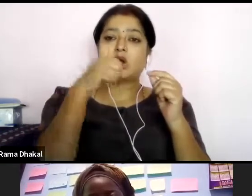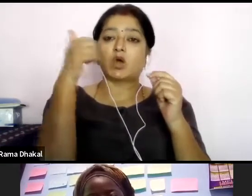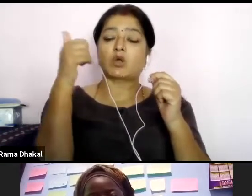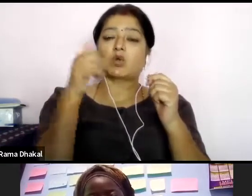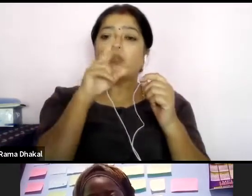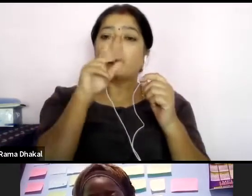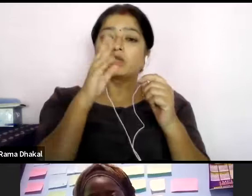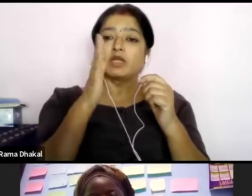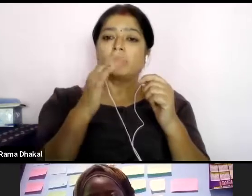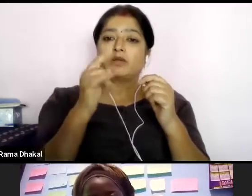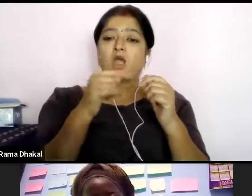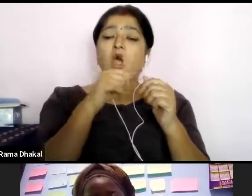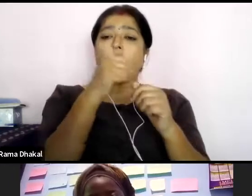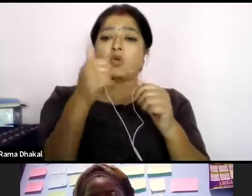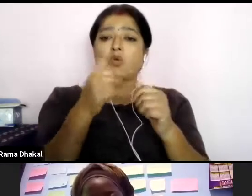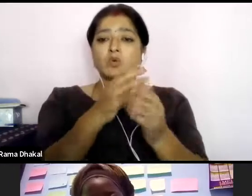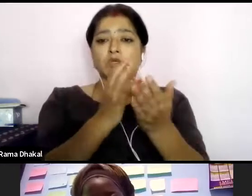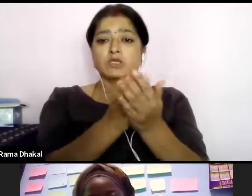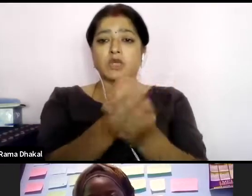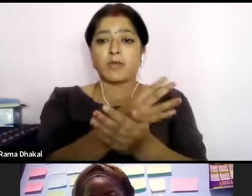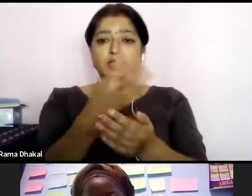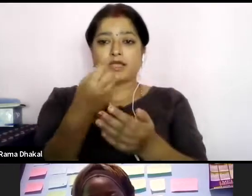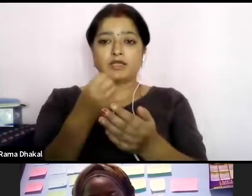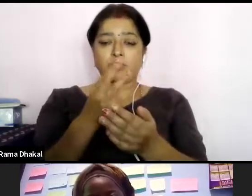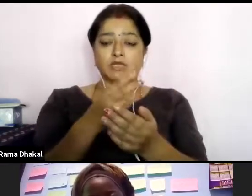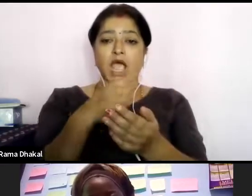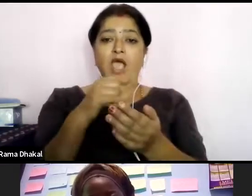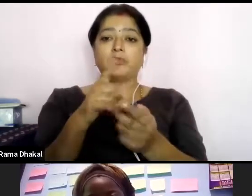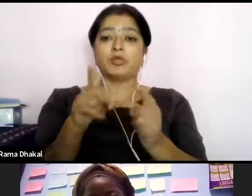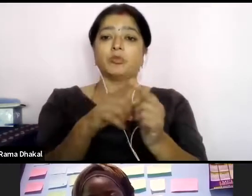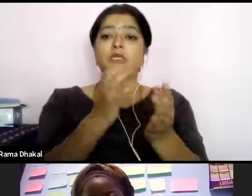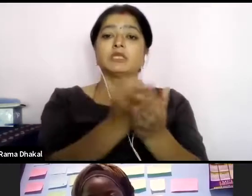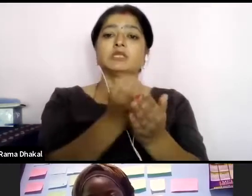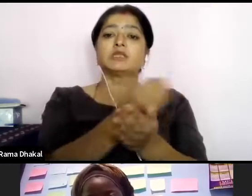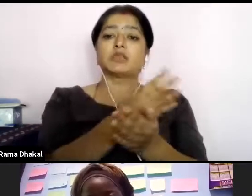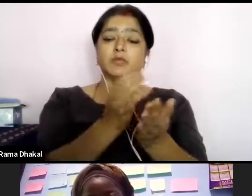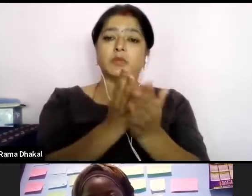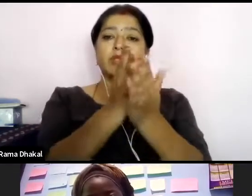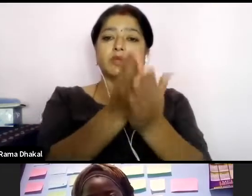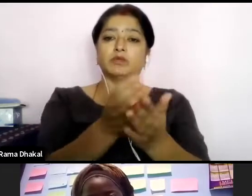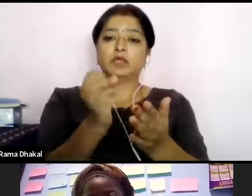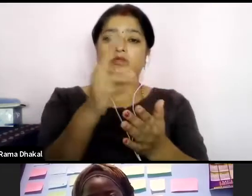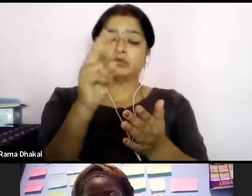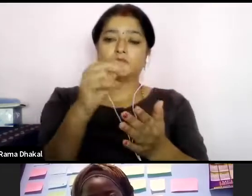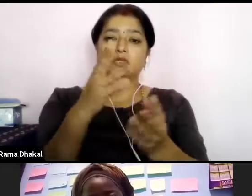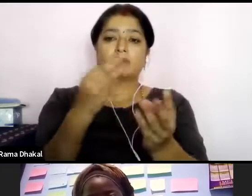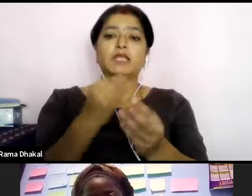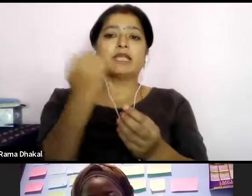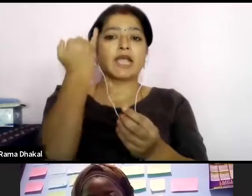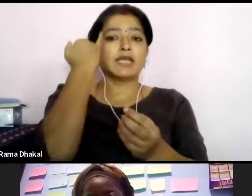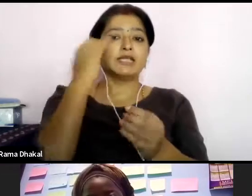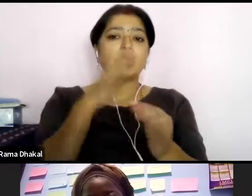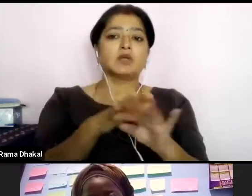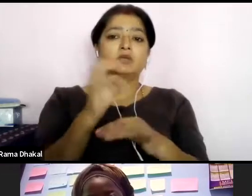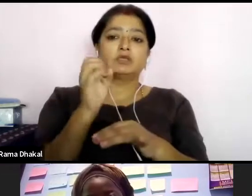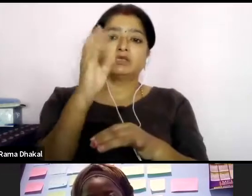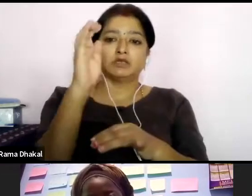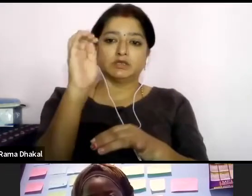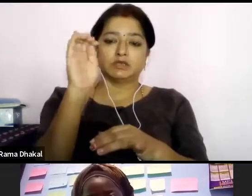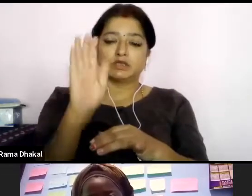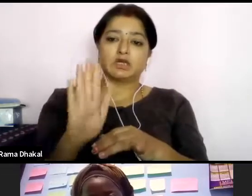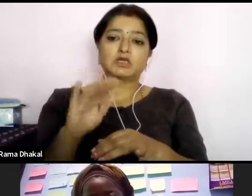outside, have the ability and know how to network when needed. I think what is